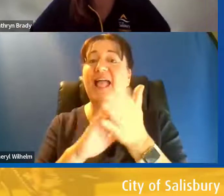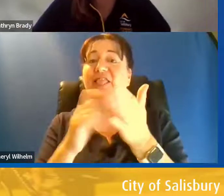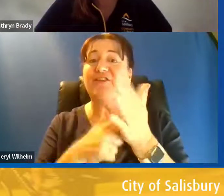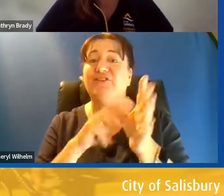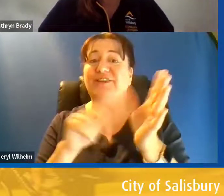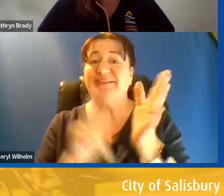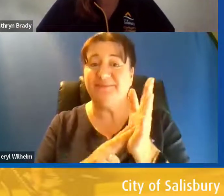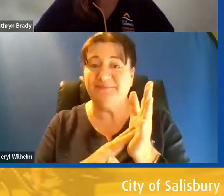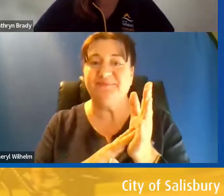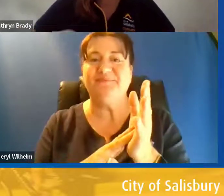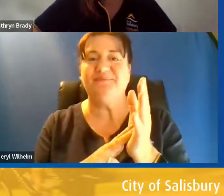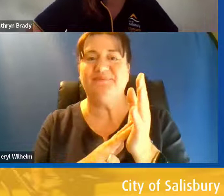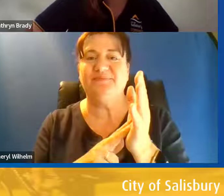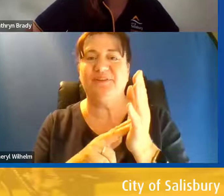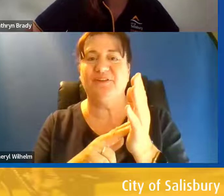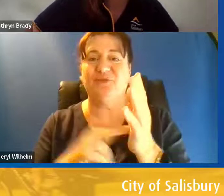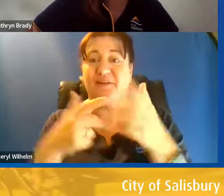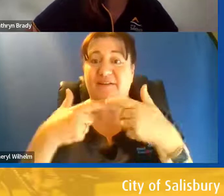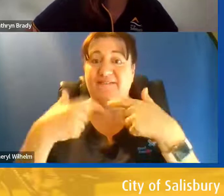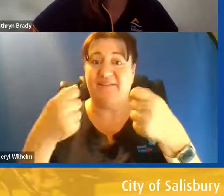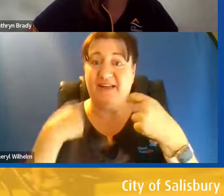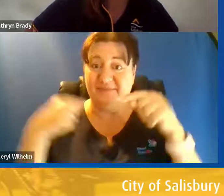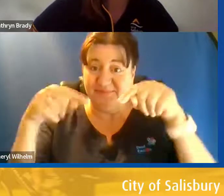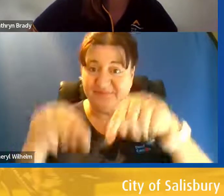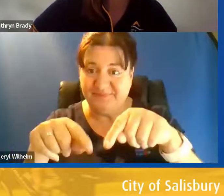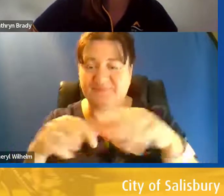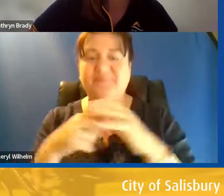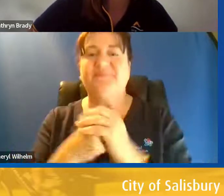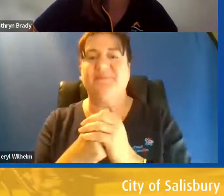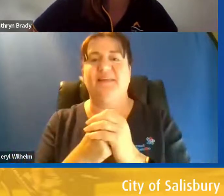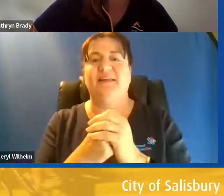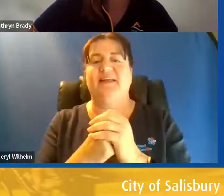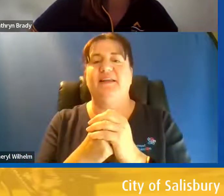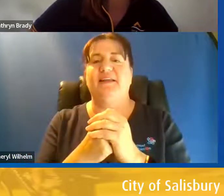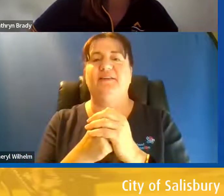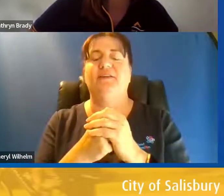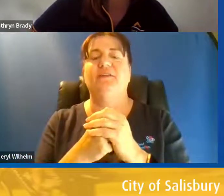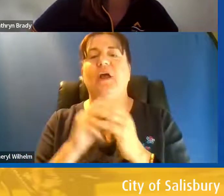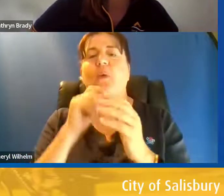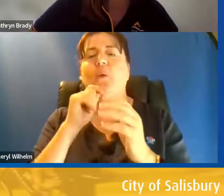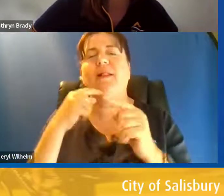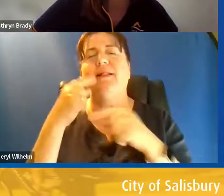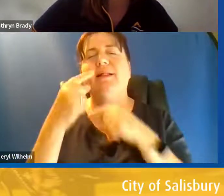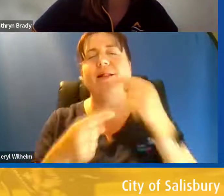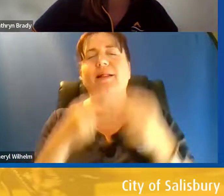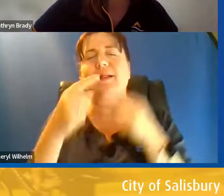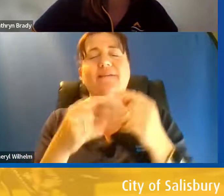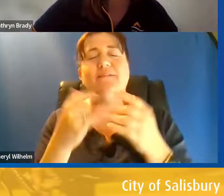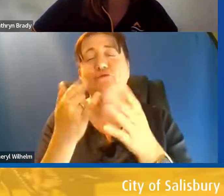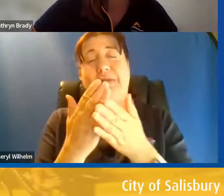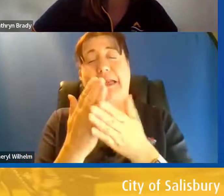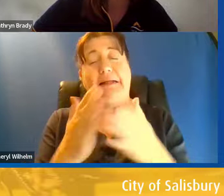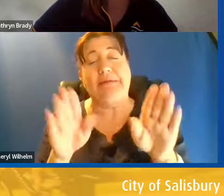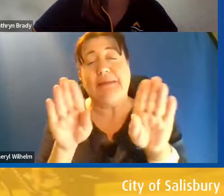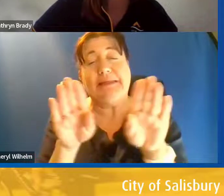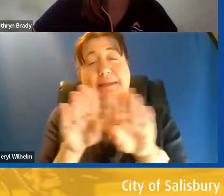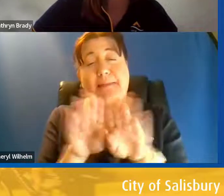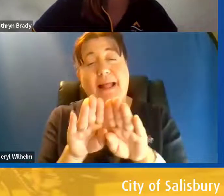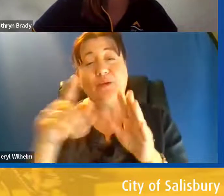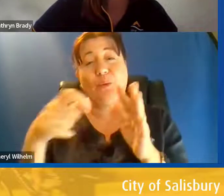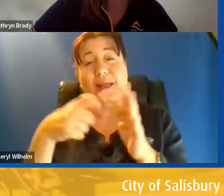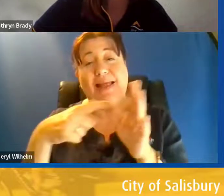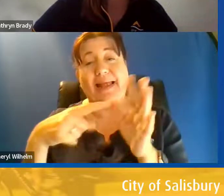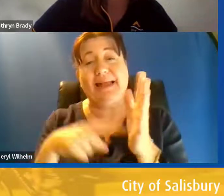Okay. Thank you to Kathryn for inviting me here today. I will tell